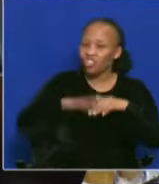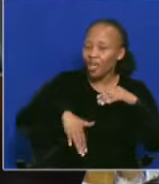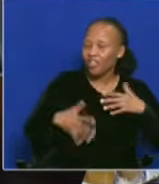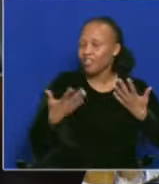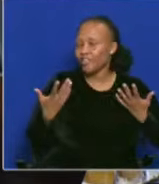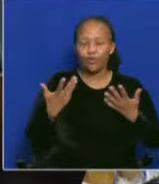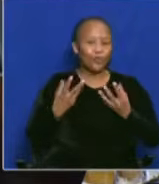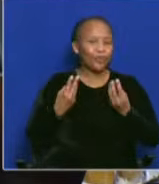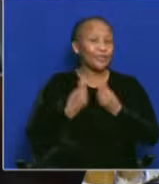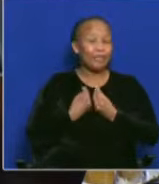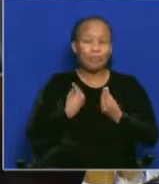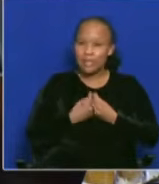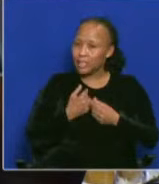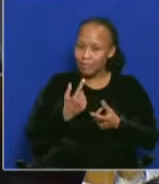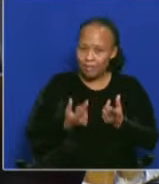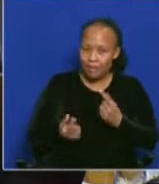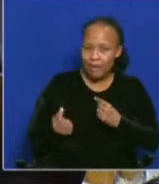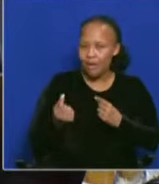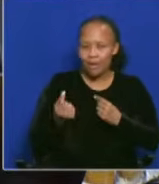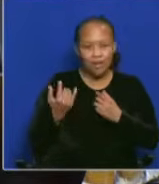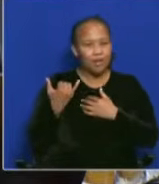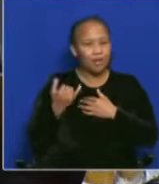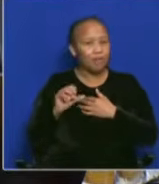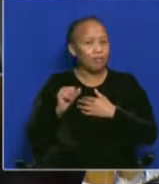SARS jurisdiction to follow up on those,